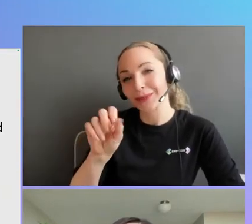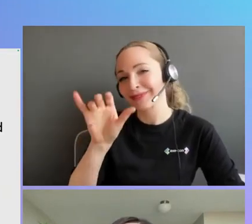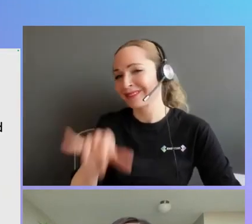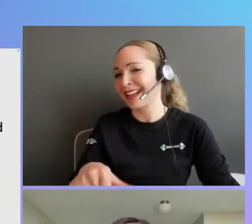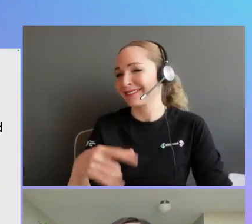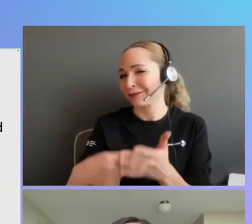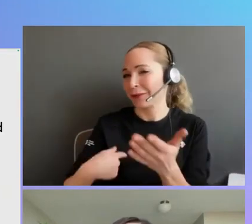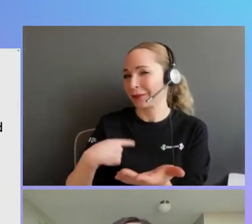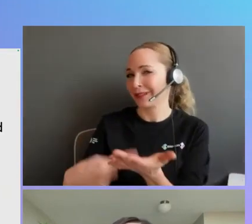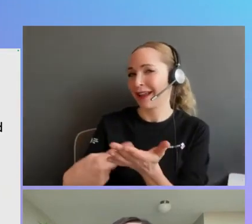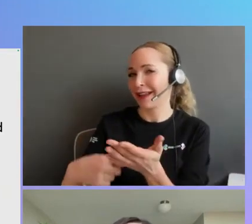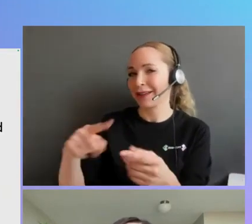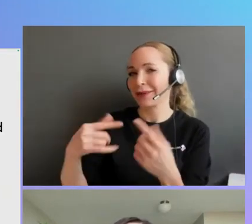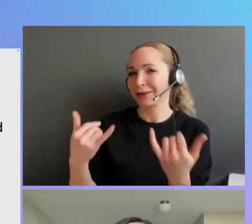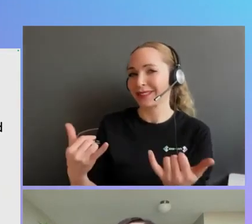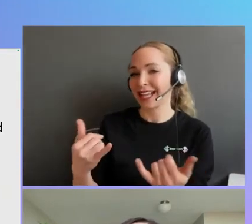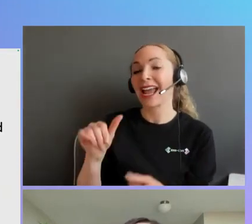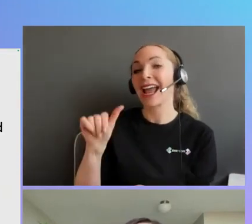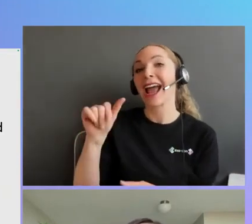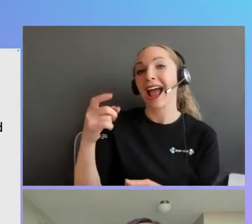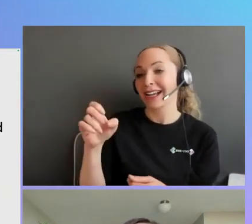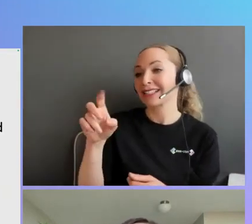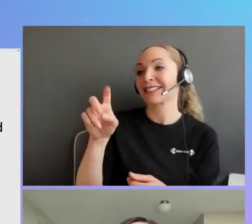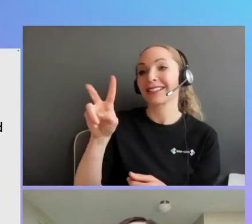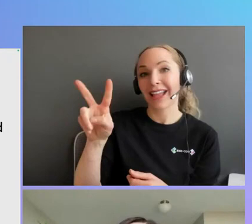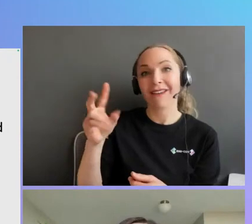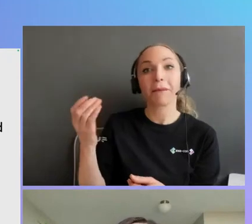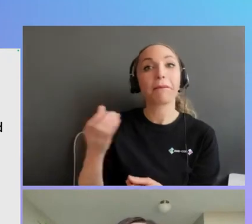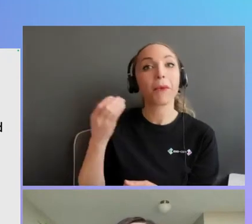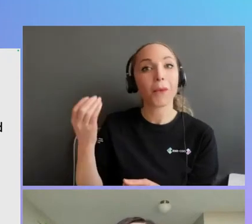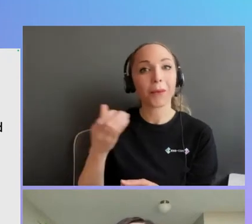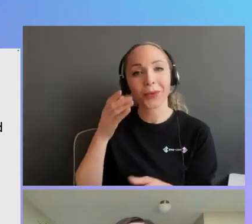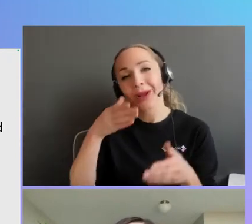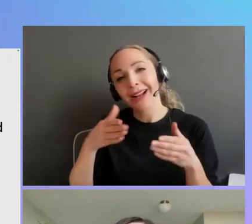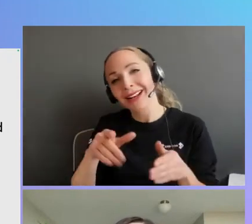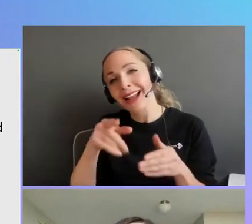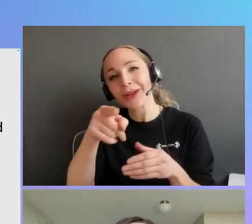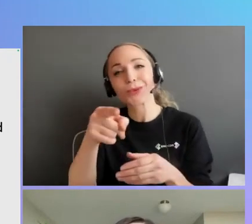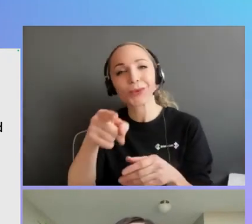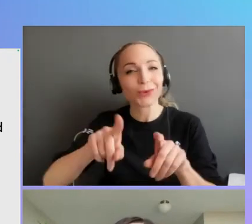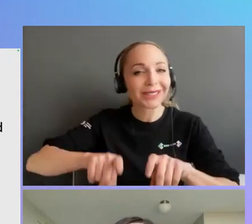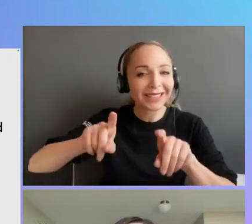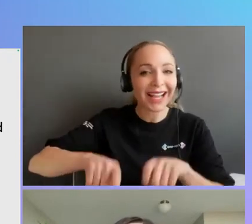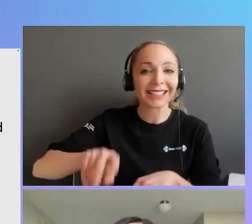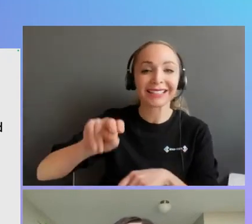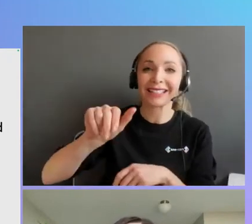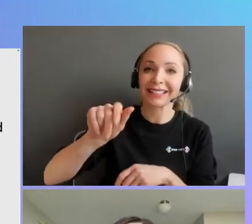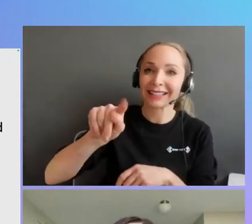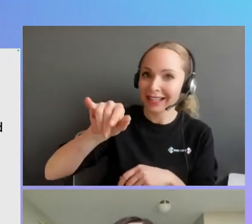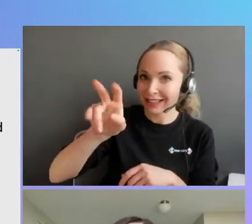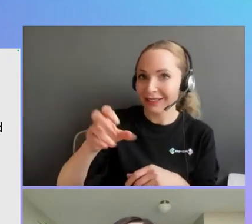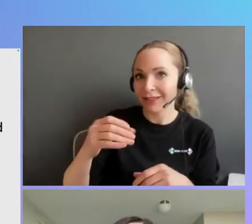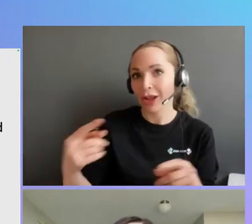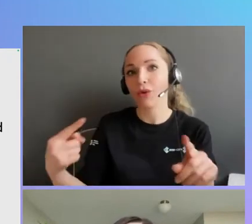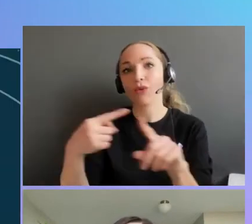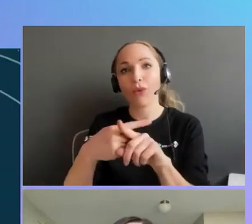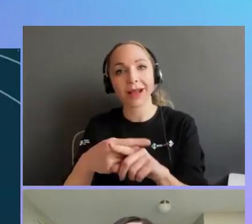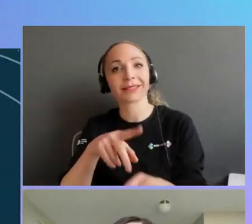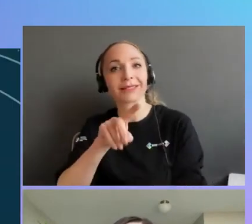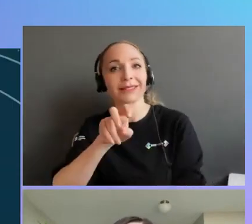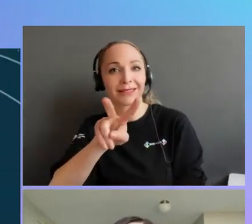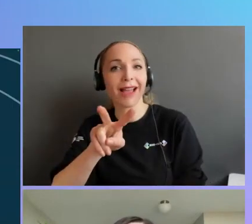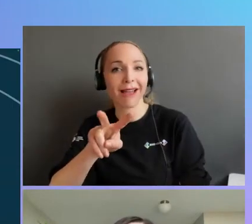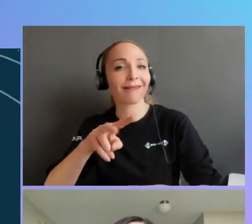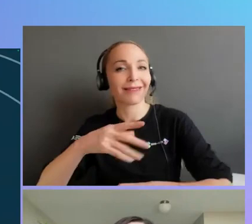you to test those native apps for native or cross-platform apps now for accessibility issues. So